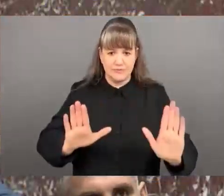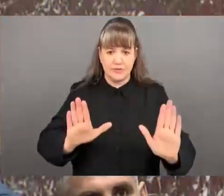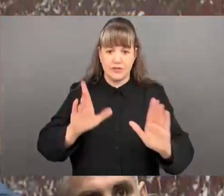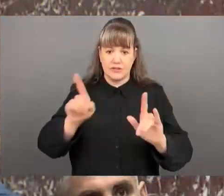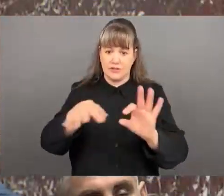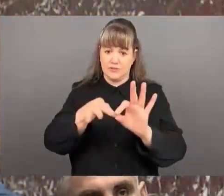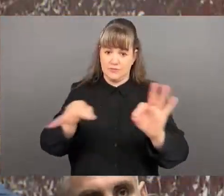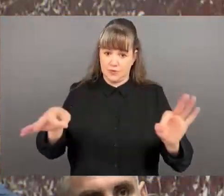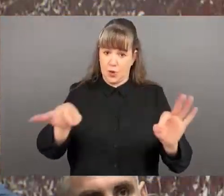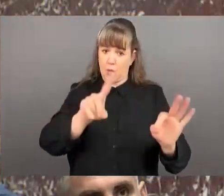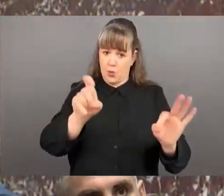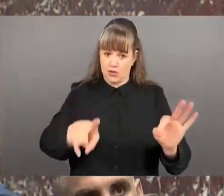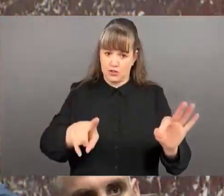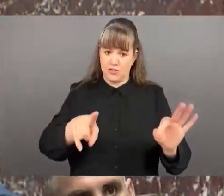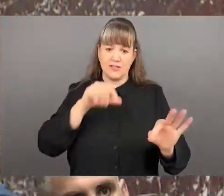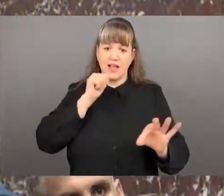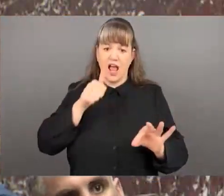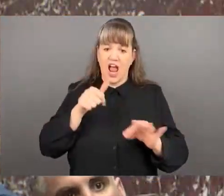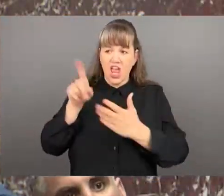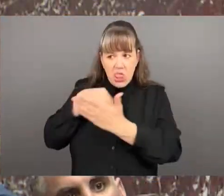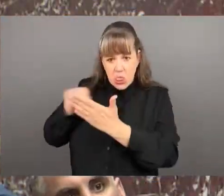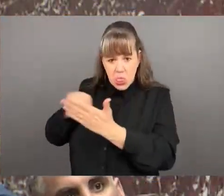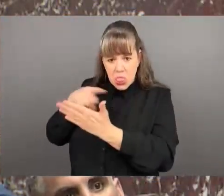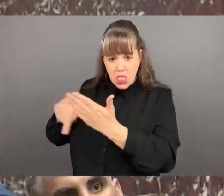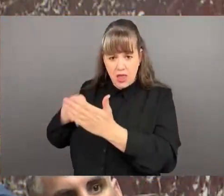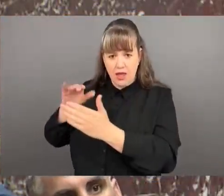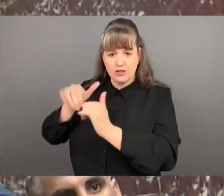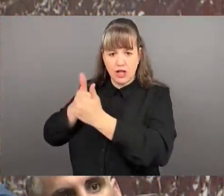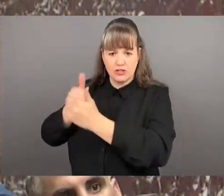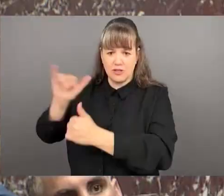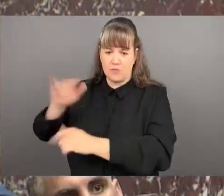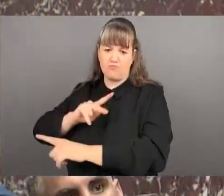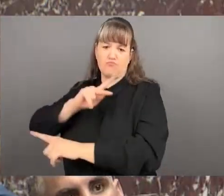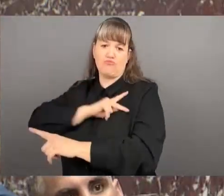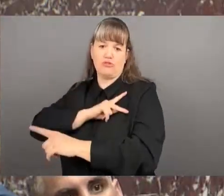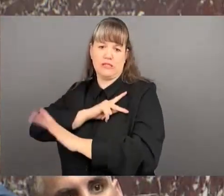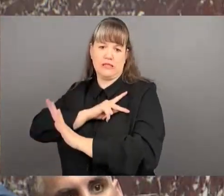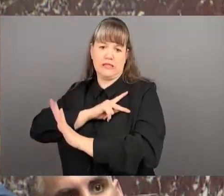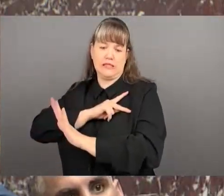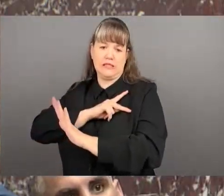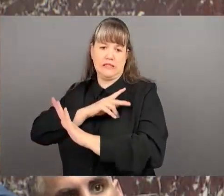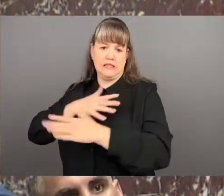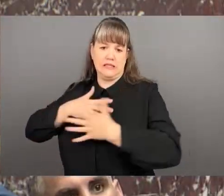Continue. So my question to the Premier is a very simple one.